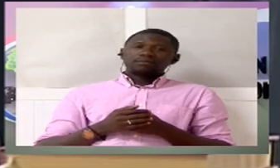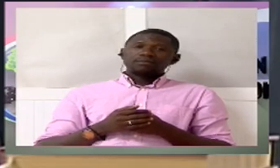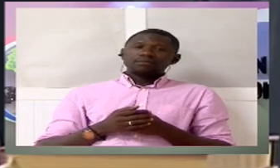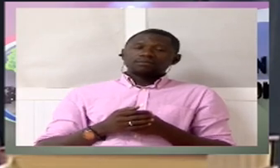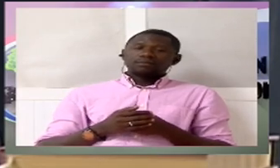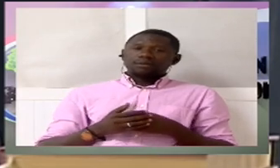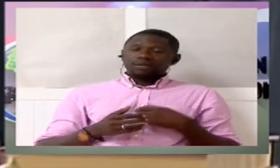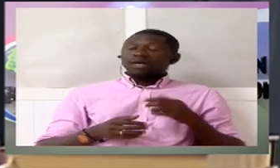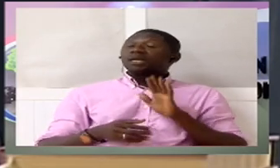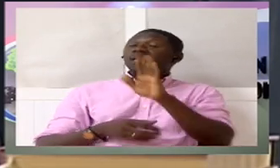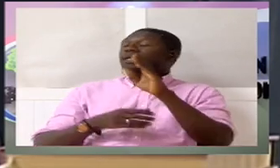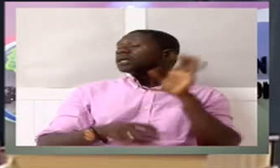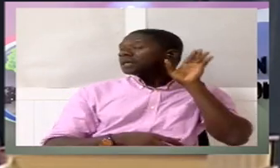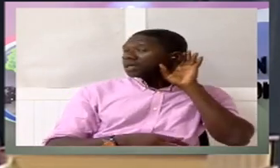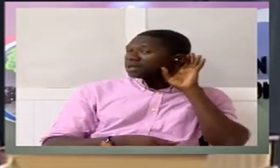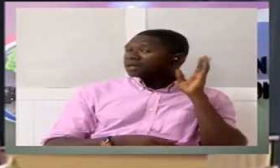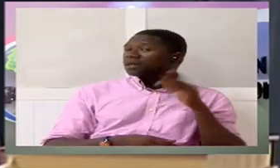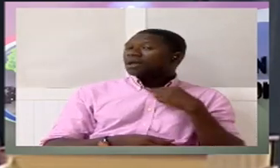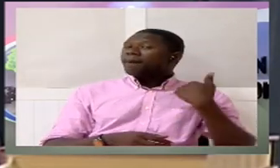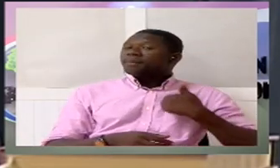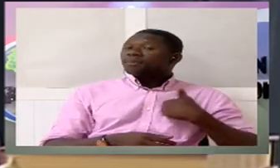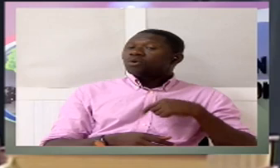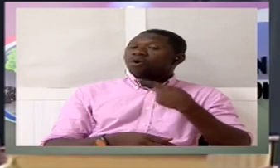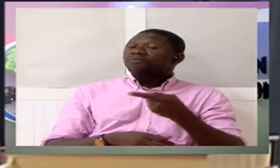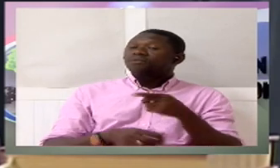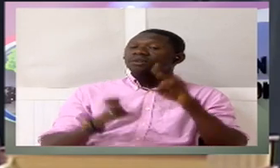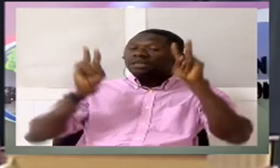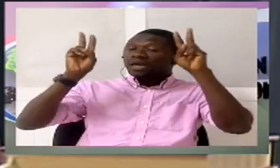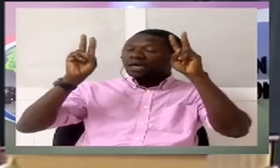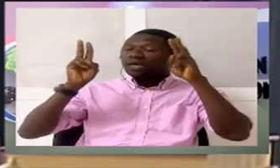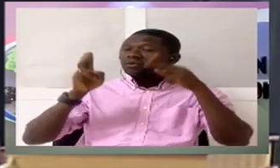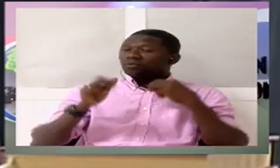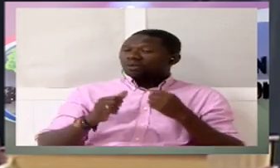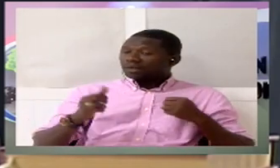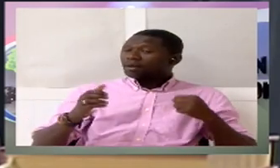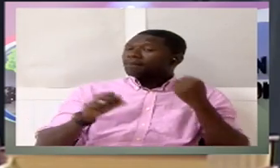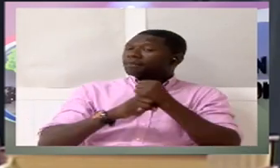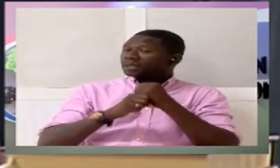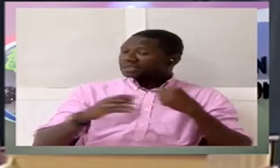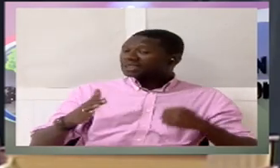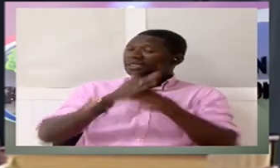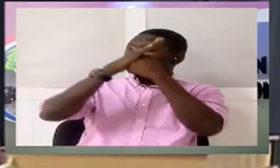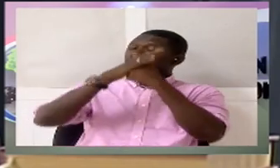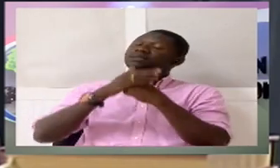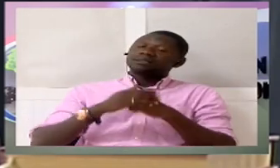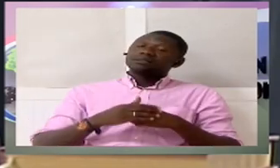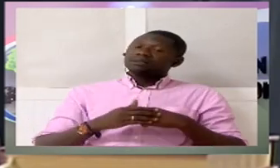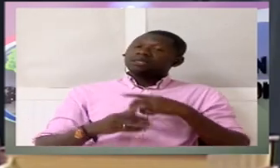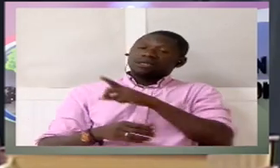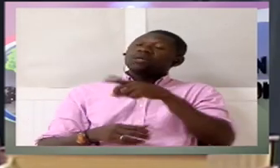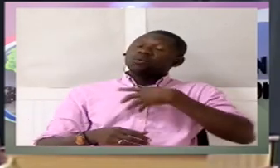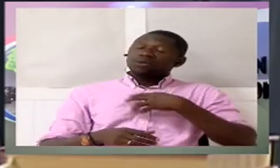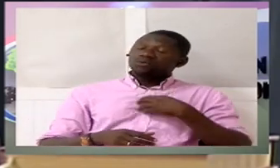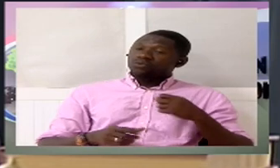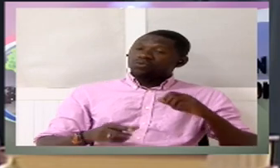accident cause. And I later got to hear that the people of Yajame's people were behind the accident. Laftaka my fati fananfa. That they